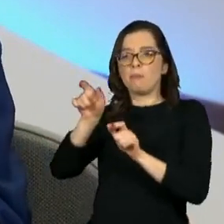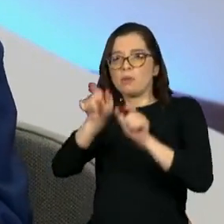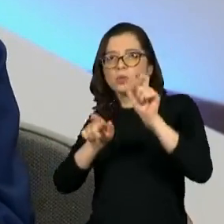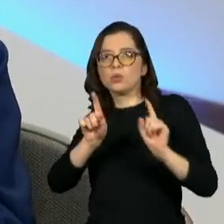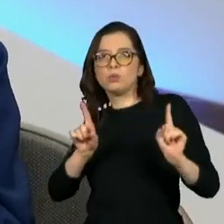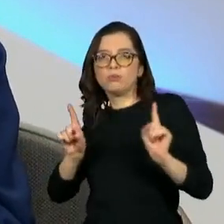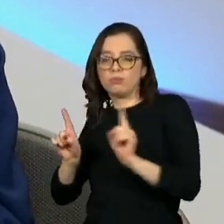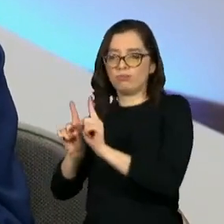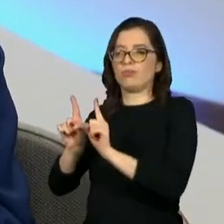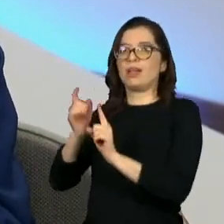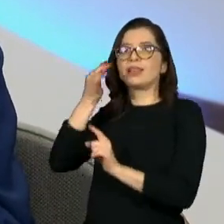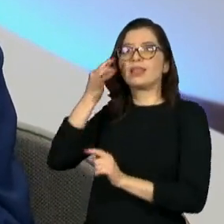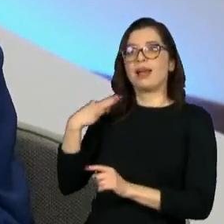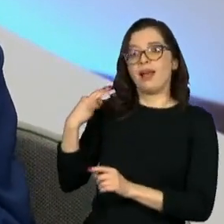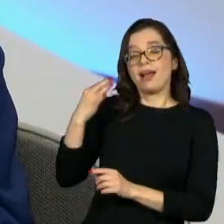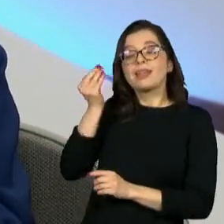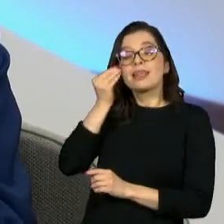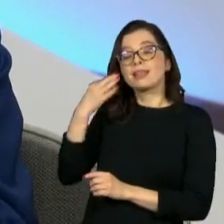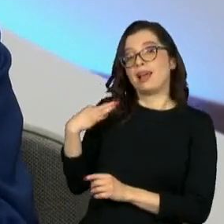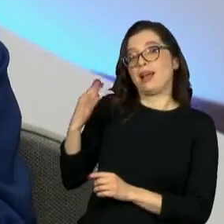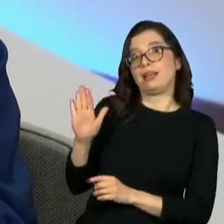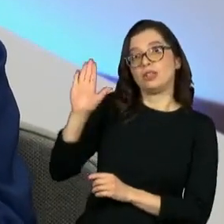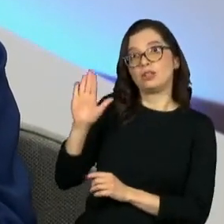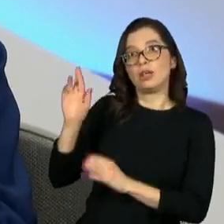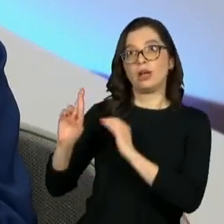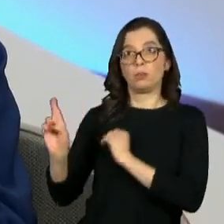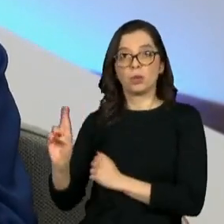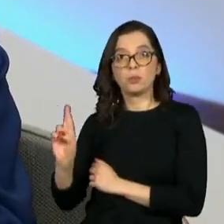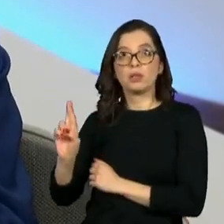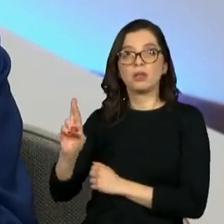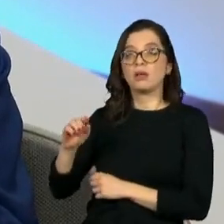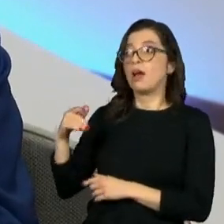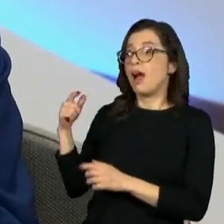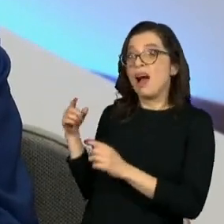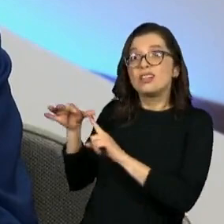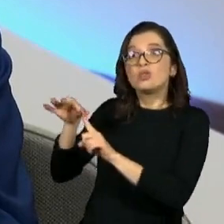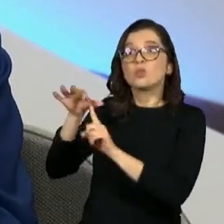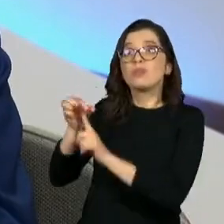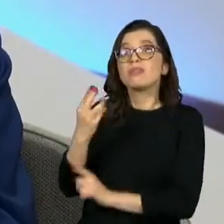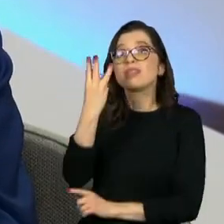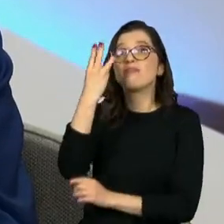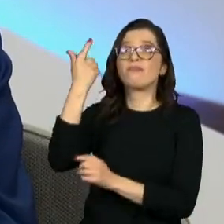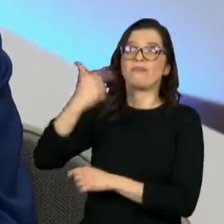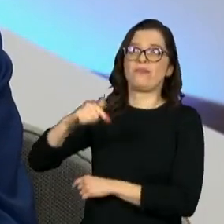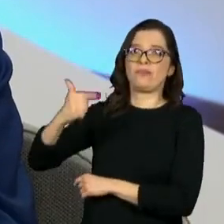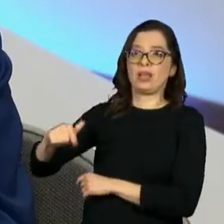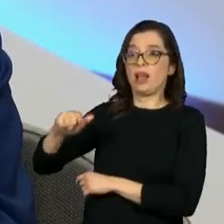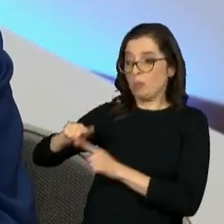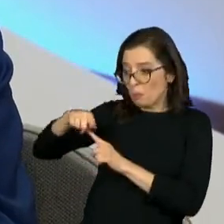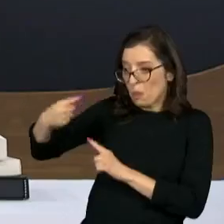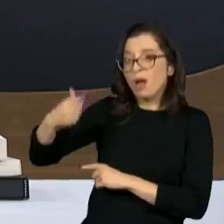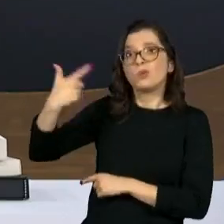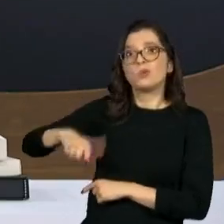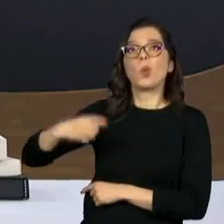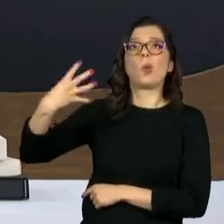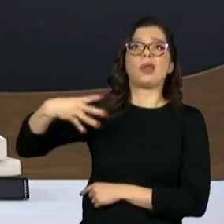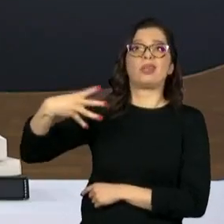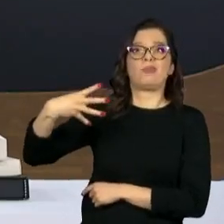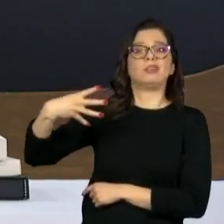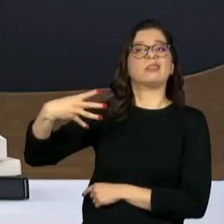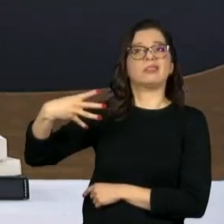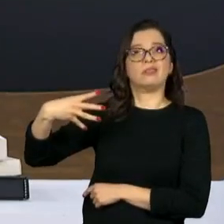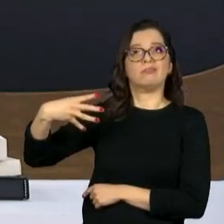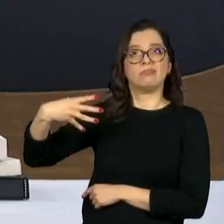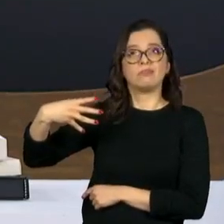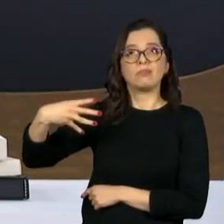Republican challengers for the nomination. Now, he's been indicted 3 times, and soon